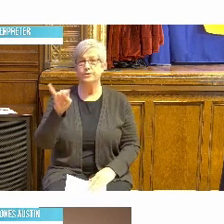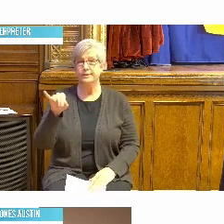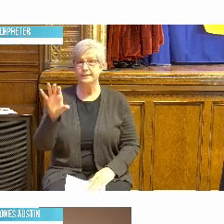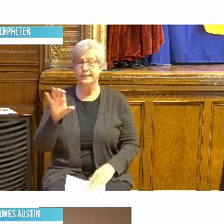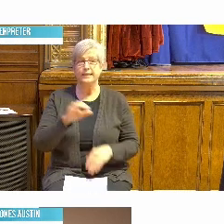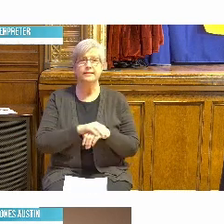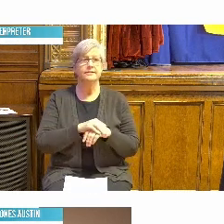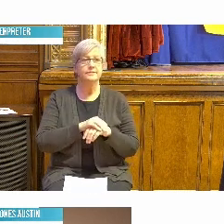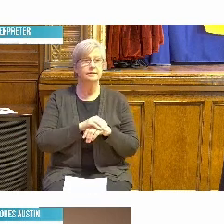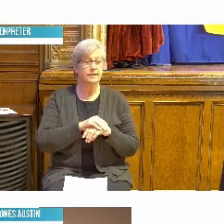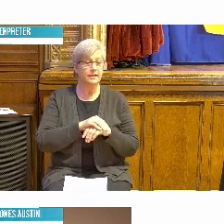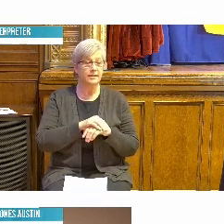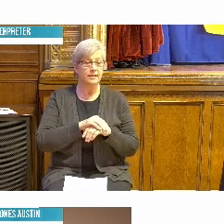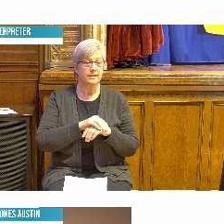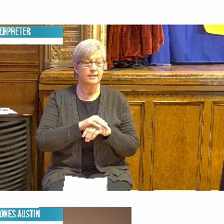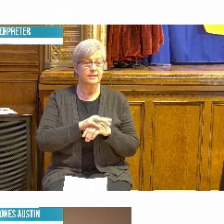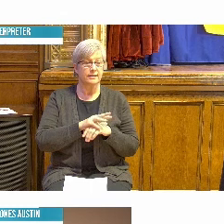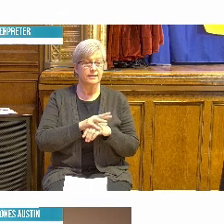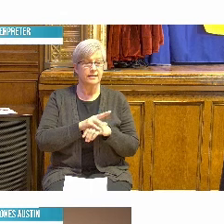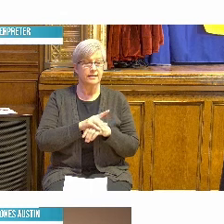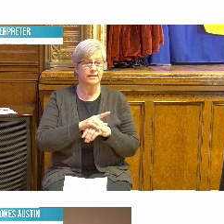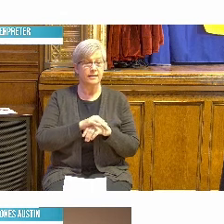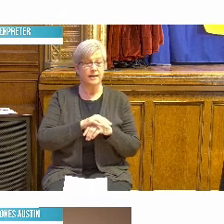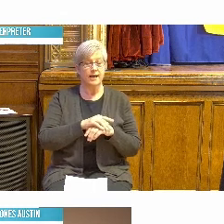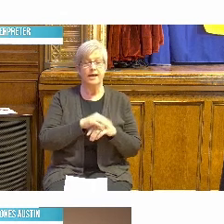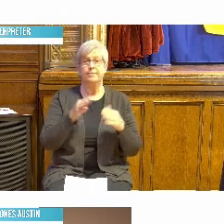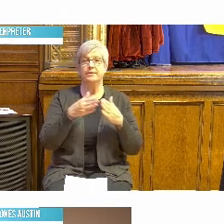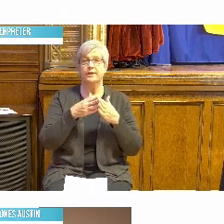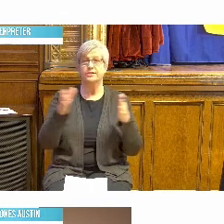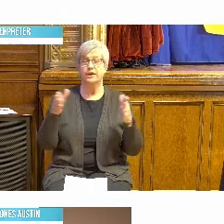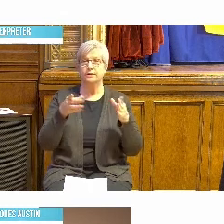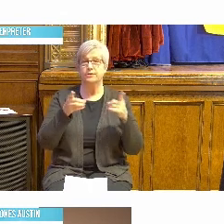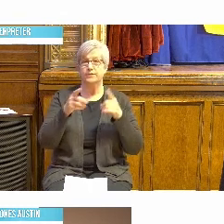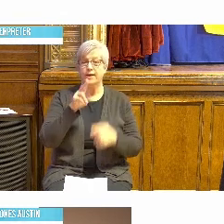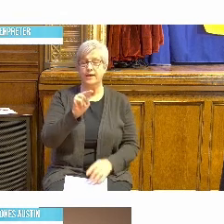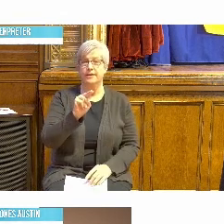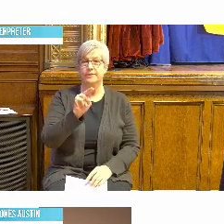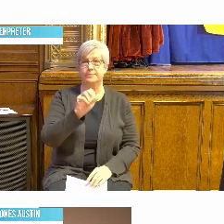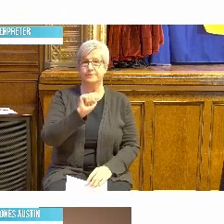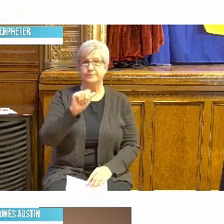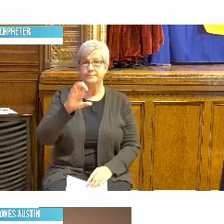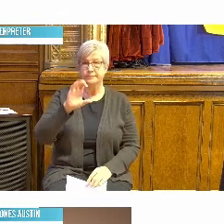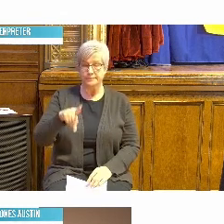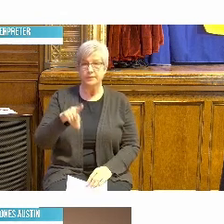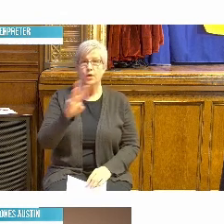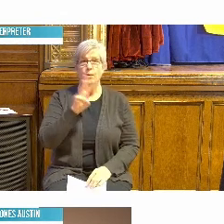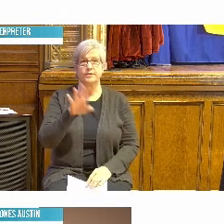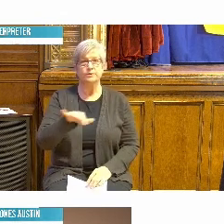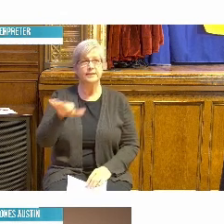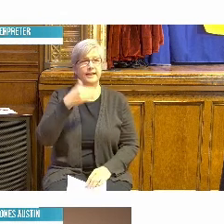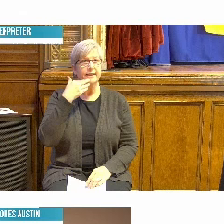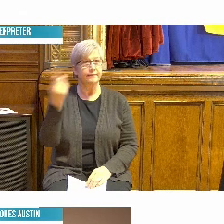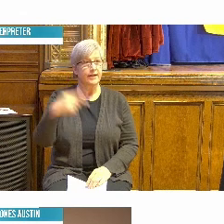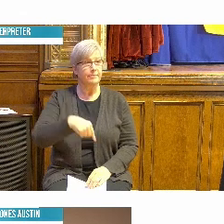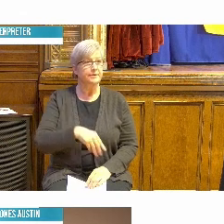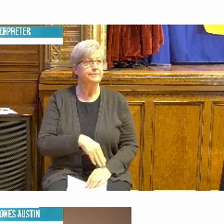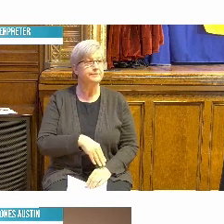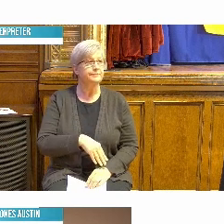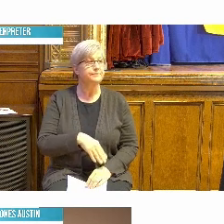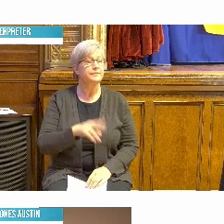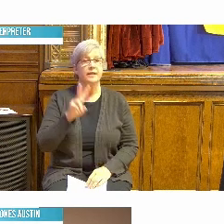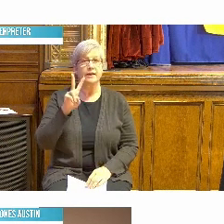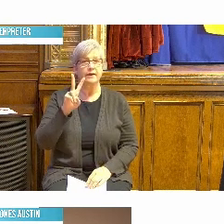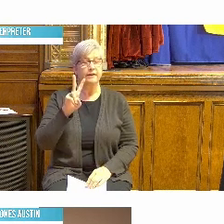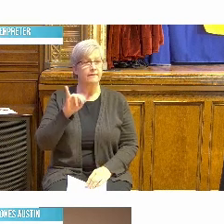City, and I am the regional director for the NAACP for the Western region. Thank you all for attending. Vice